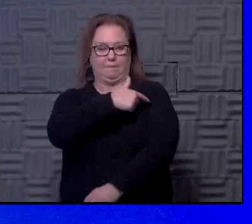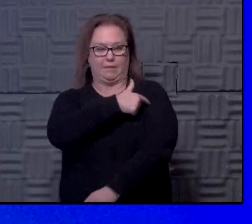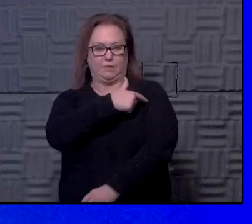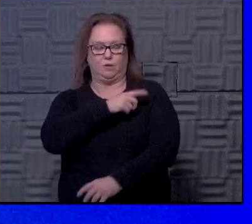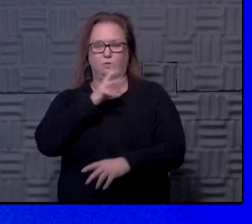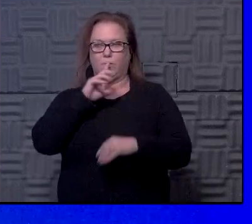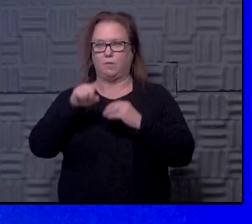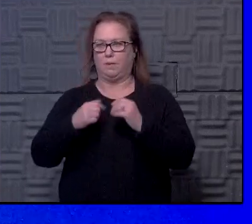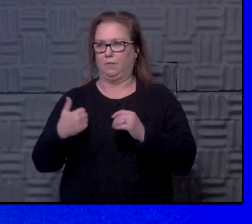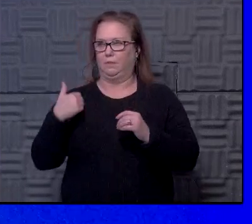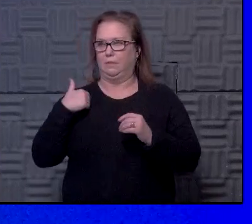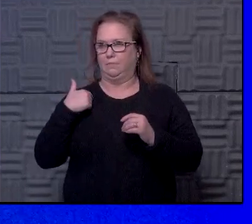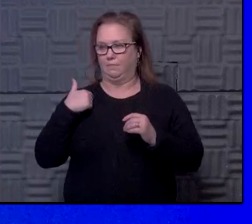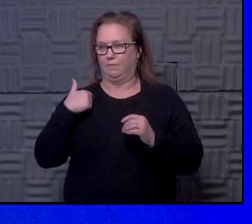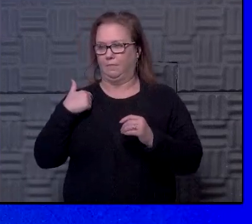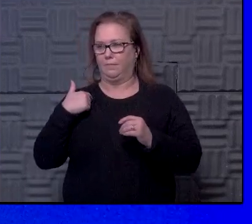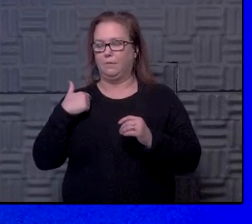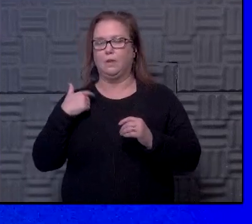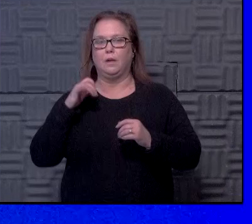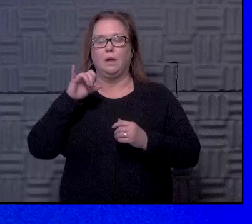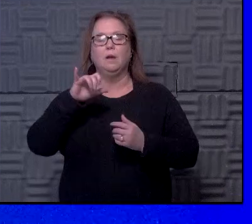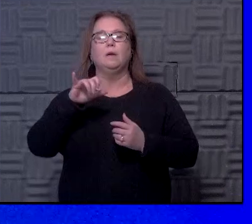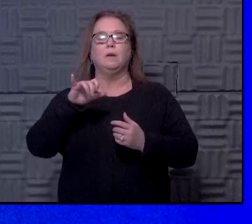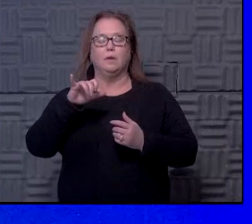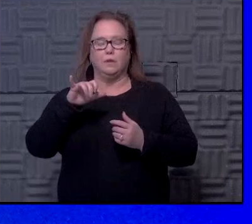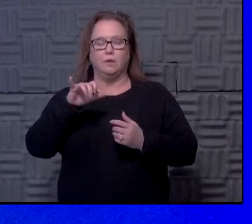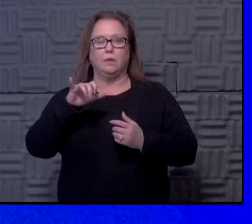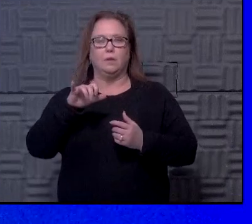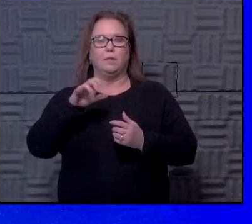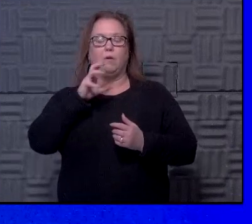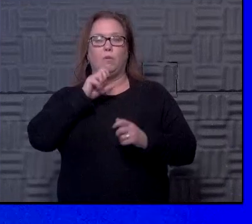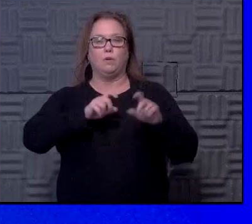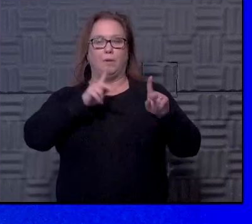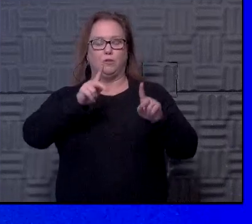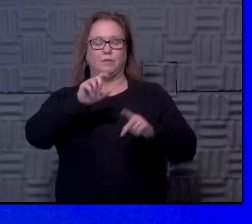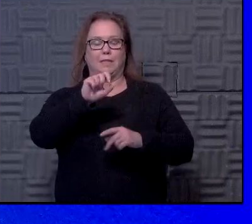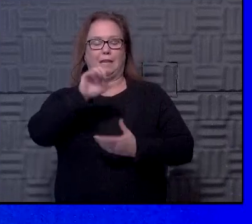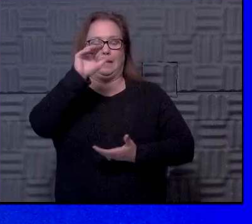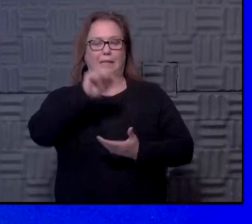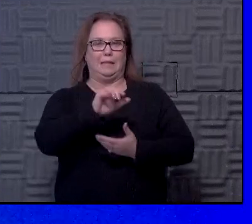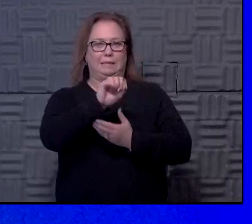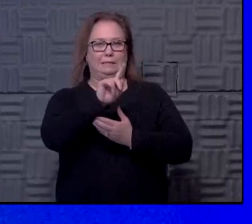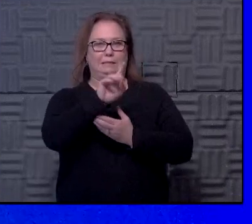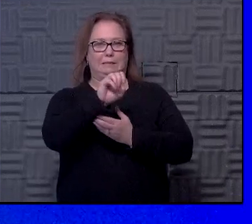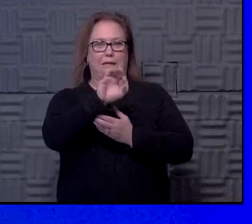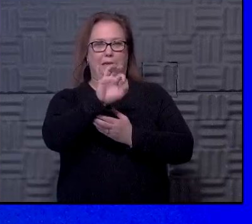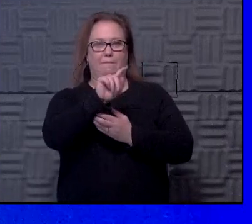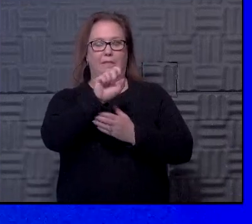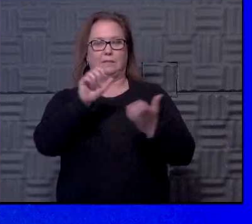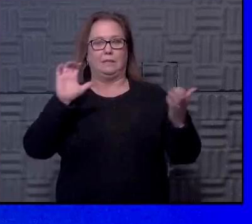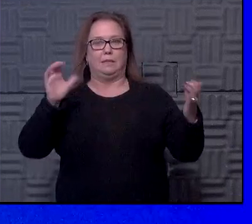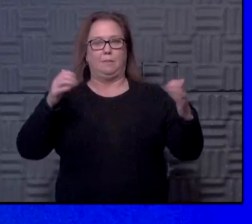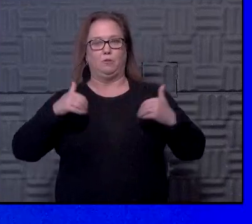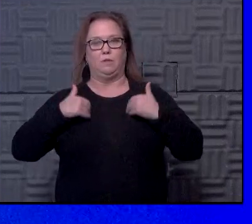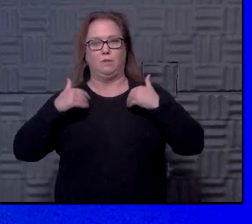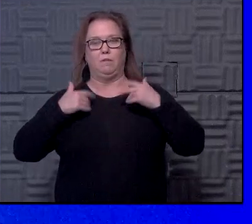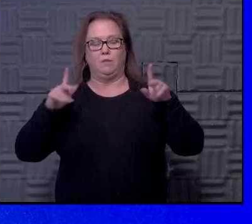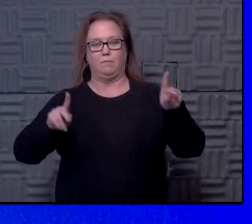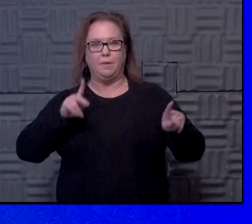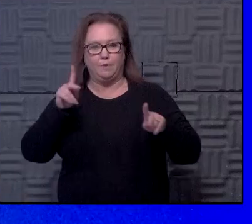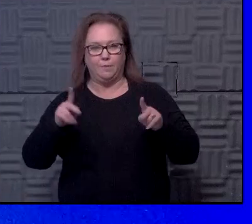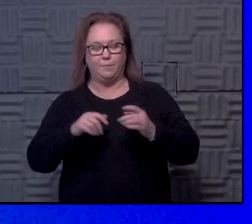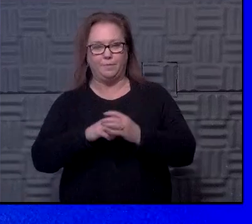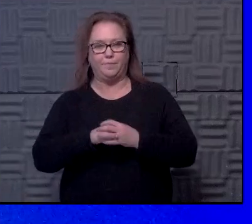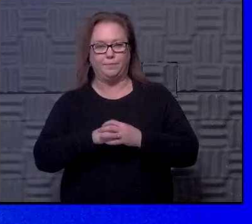had brought this up before, those amount of side effects were decreased to the population compared to the younger people as well.